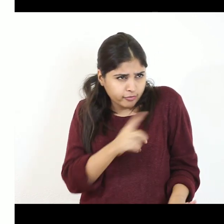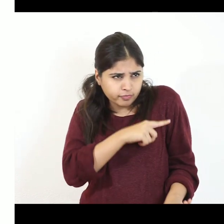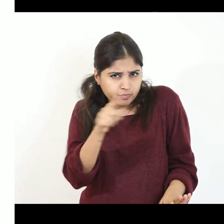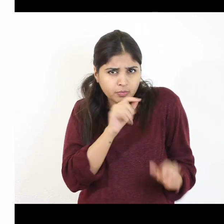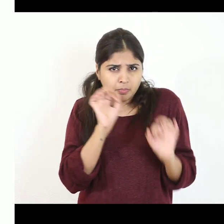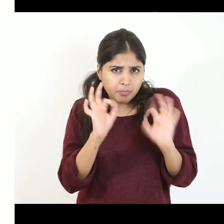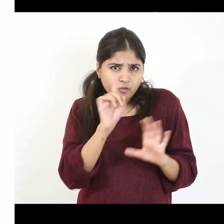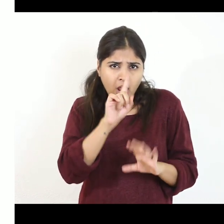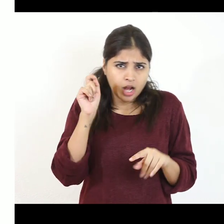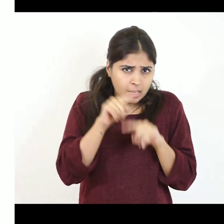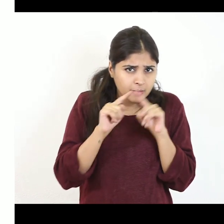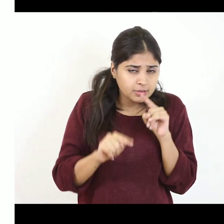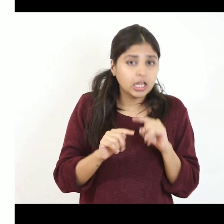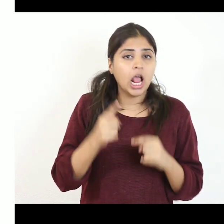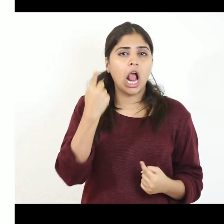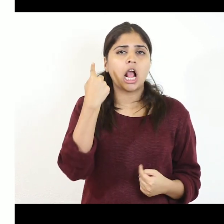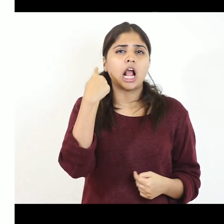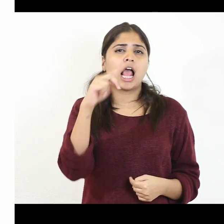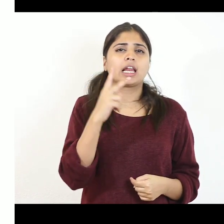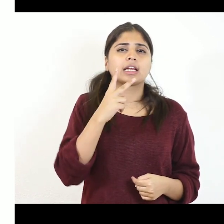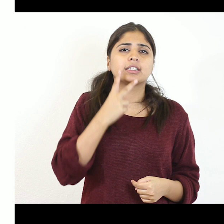attention to correcting keying,